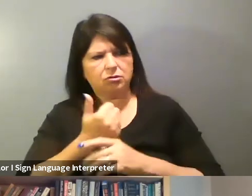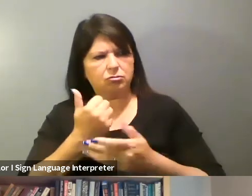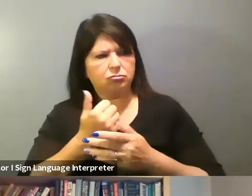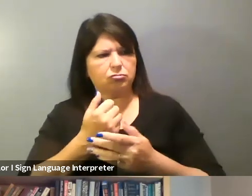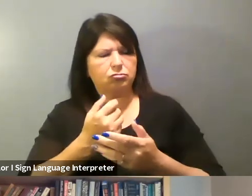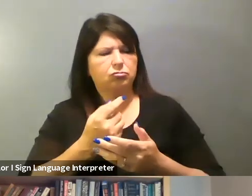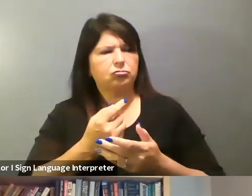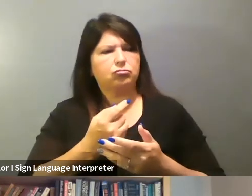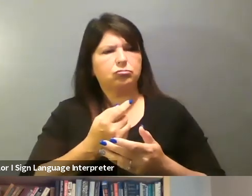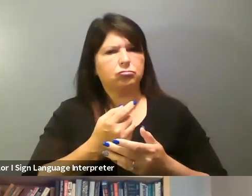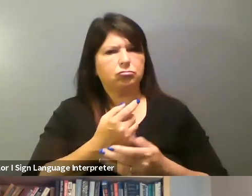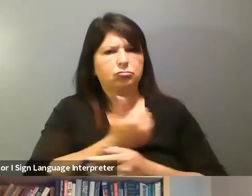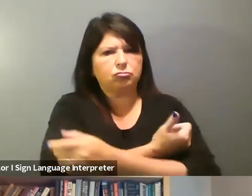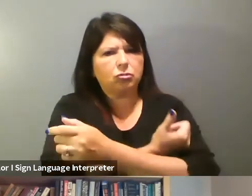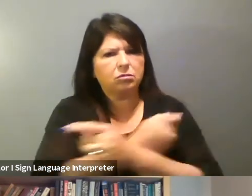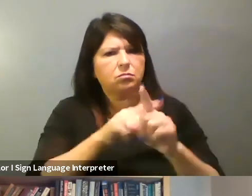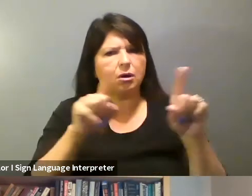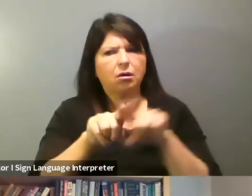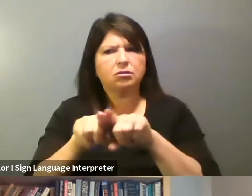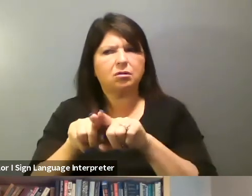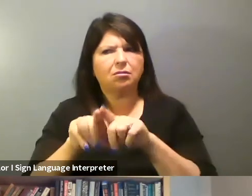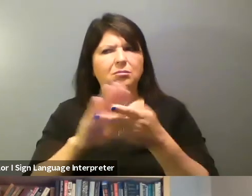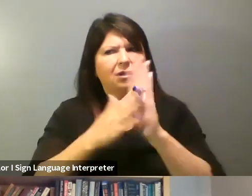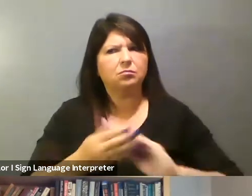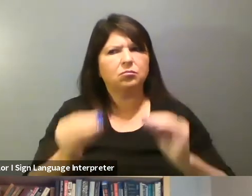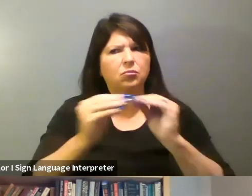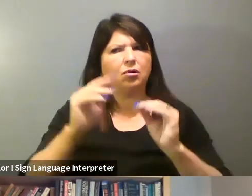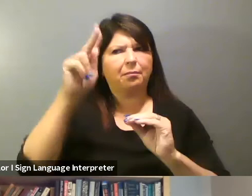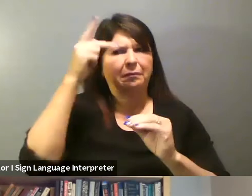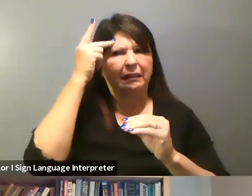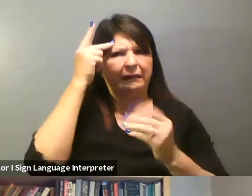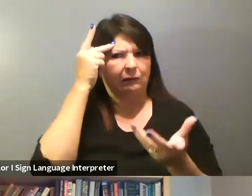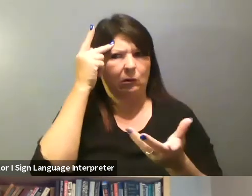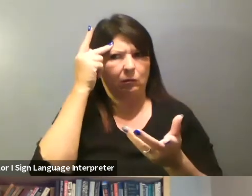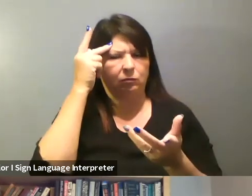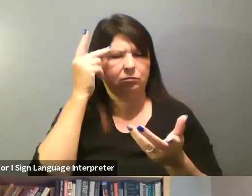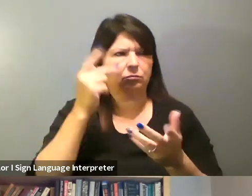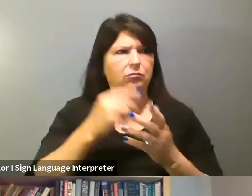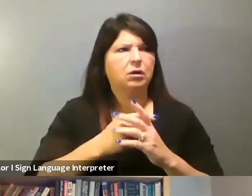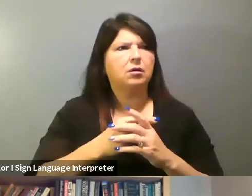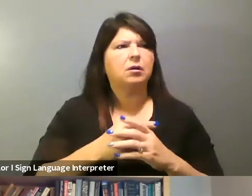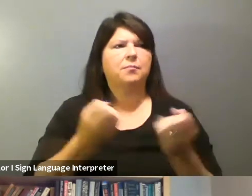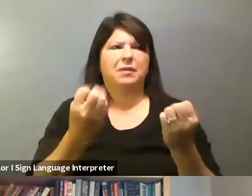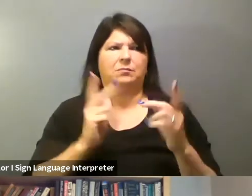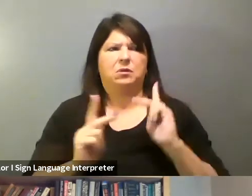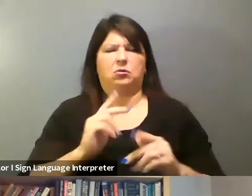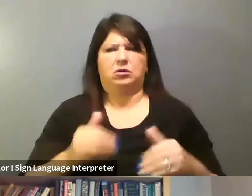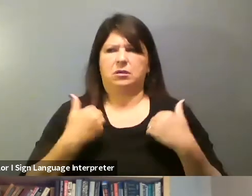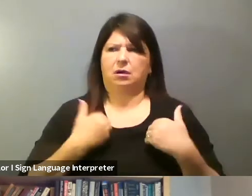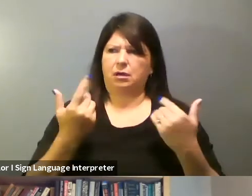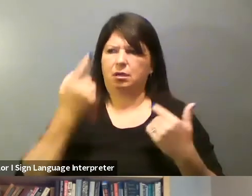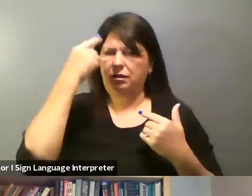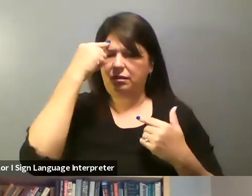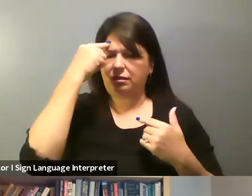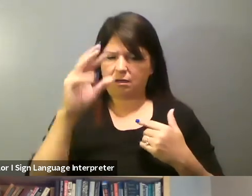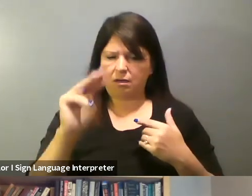that everyone was so young, like Metulu was 20 in 1970. I think Cleo was about